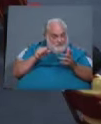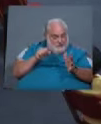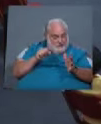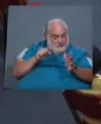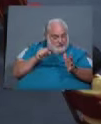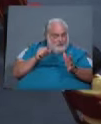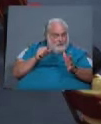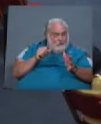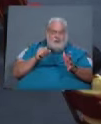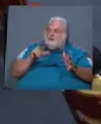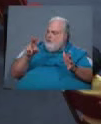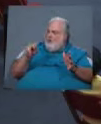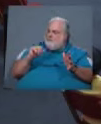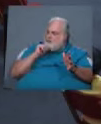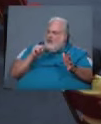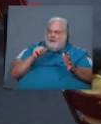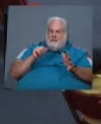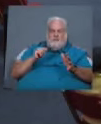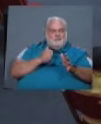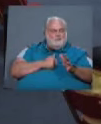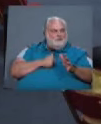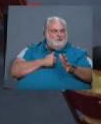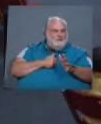No. I'm sorry, Dean.